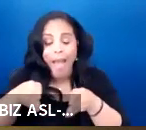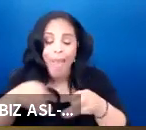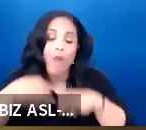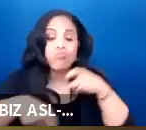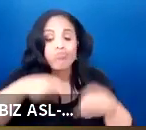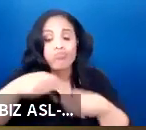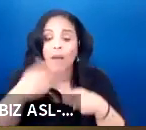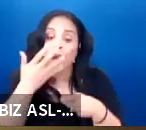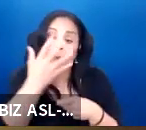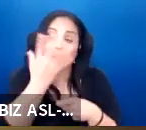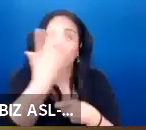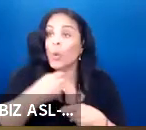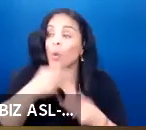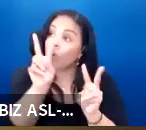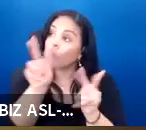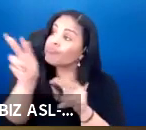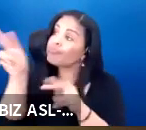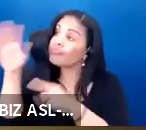scenery.